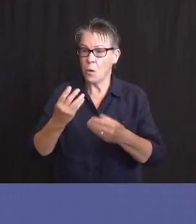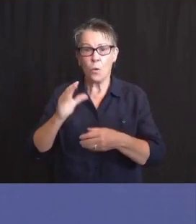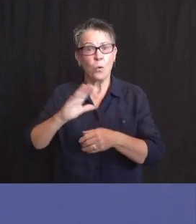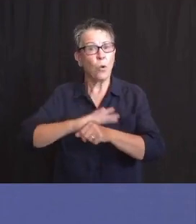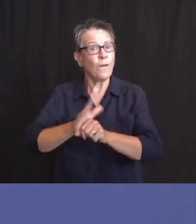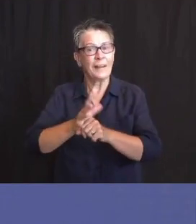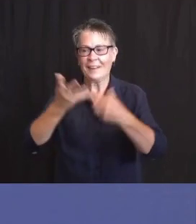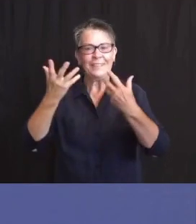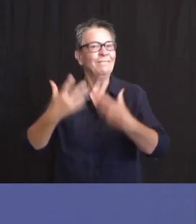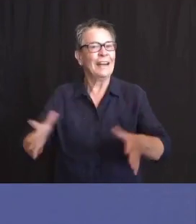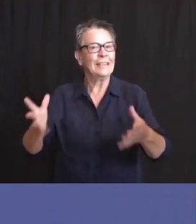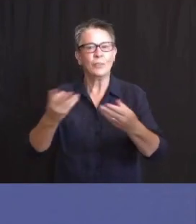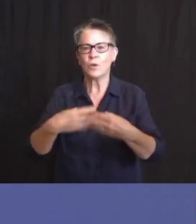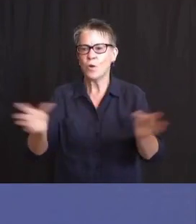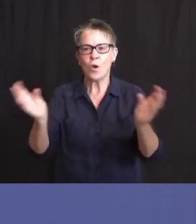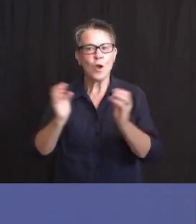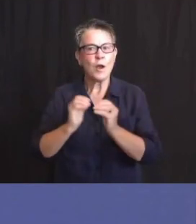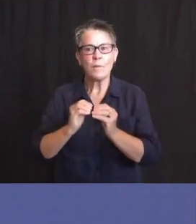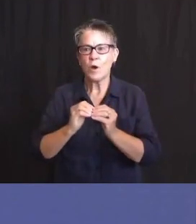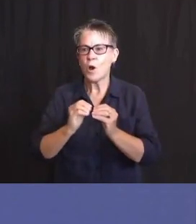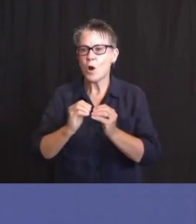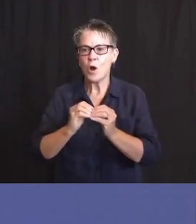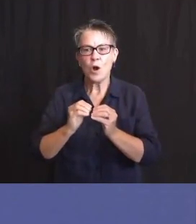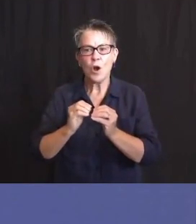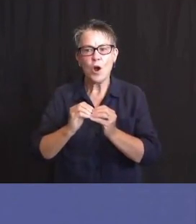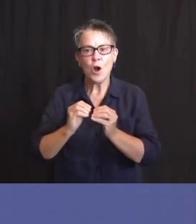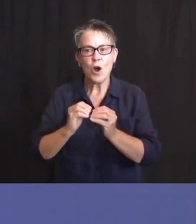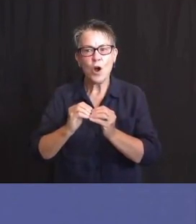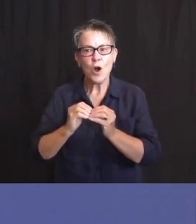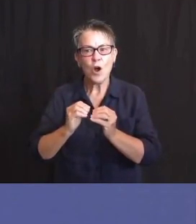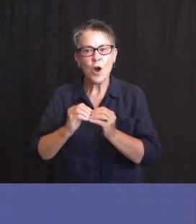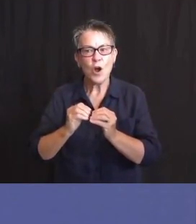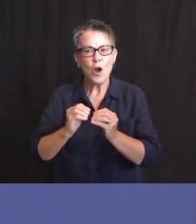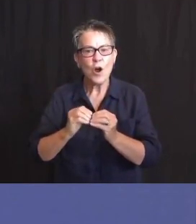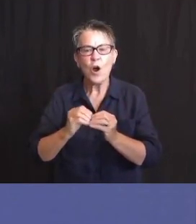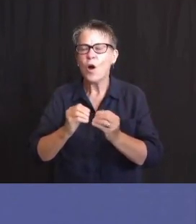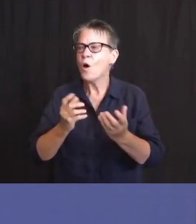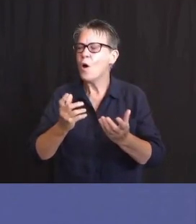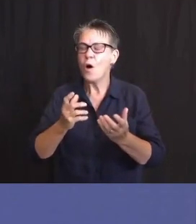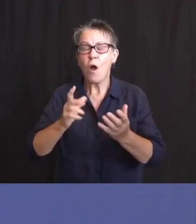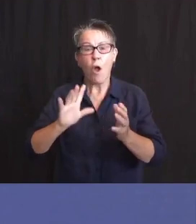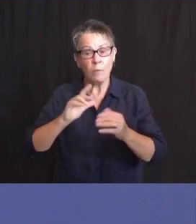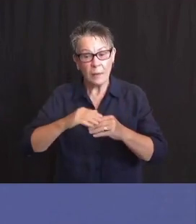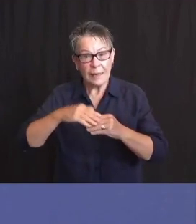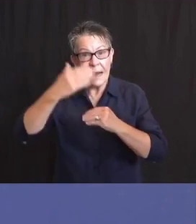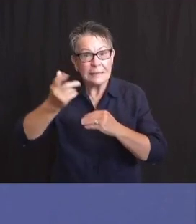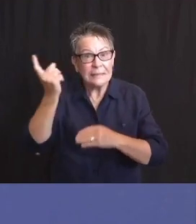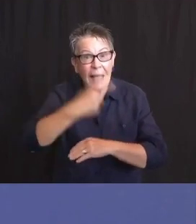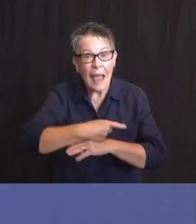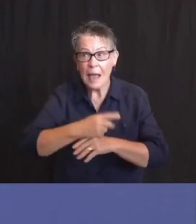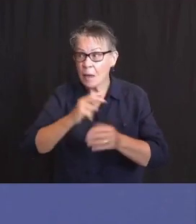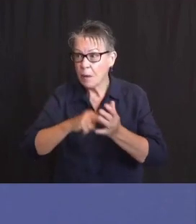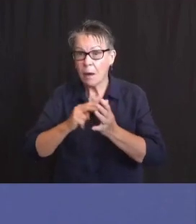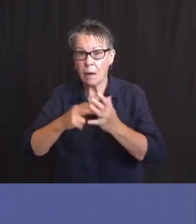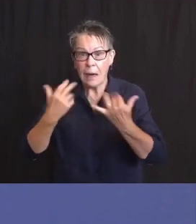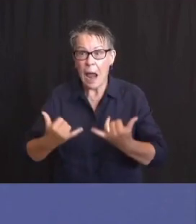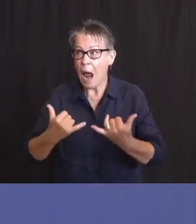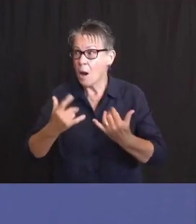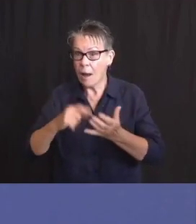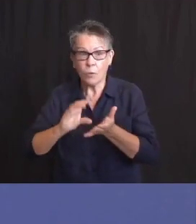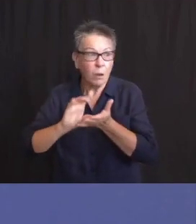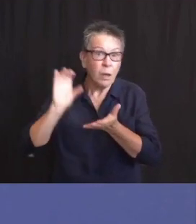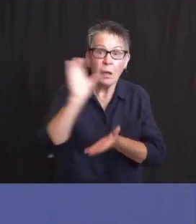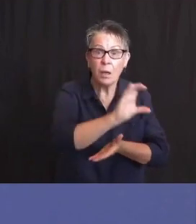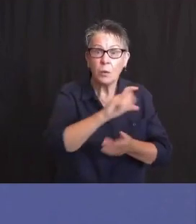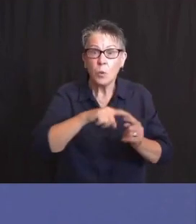lump sum payment to make on day one of that post-holiday period. We're working with the legislature. We need, Matt, unless I'm mistaken, we